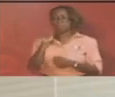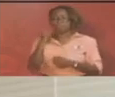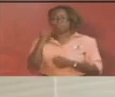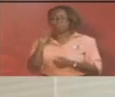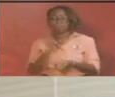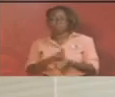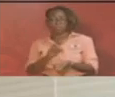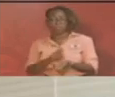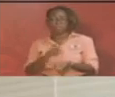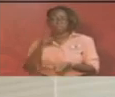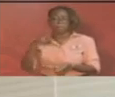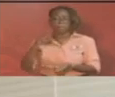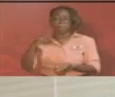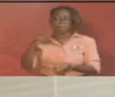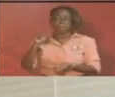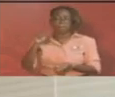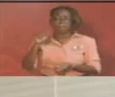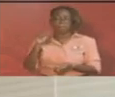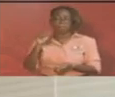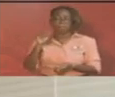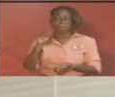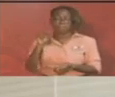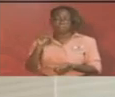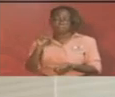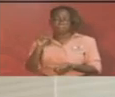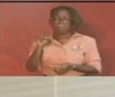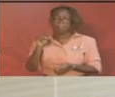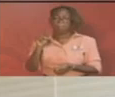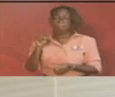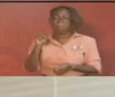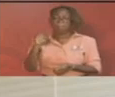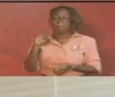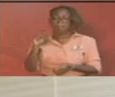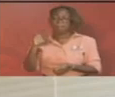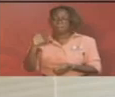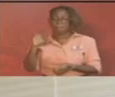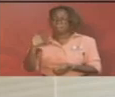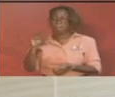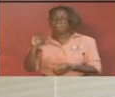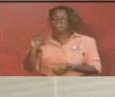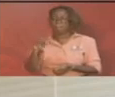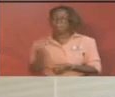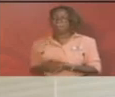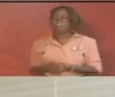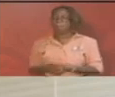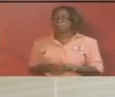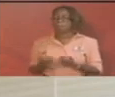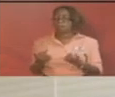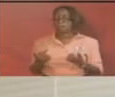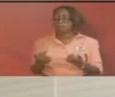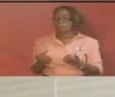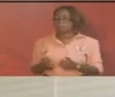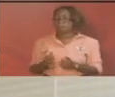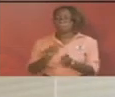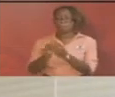as we pass the 1-year mark of COVID-19, the COVID-19 pandemic, and where we are, we are all still